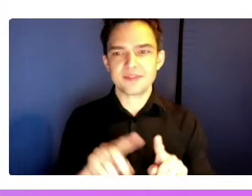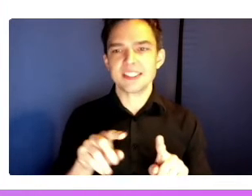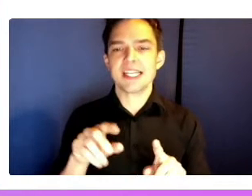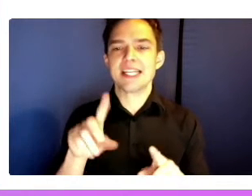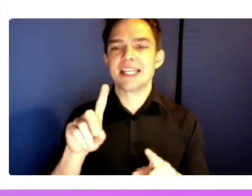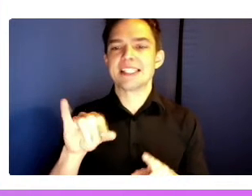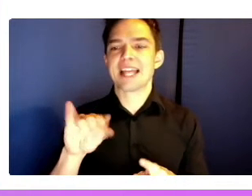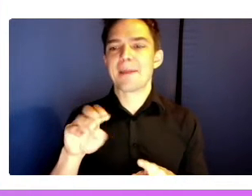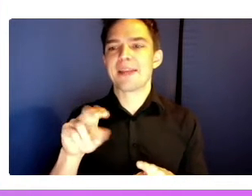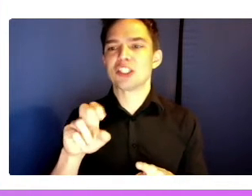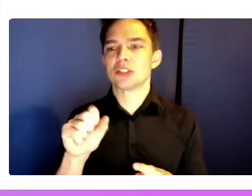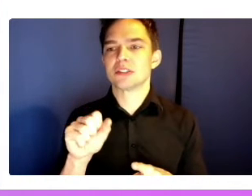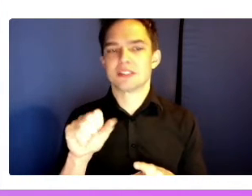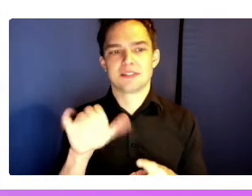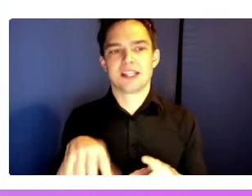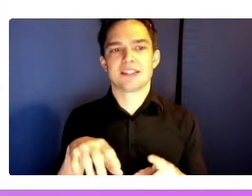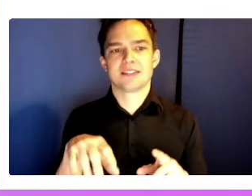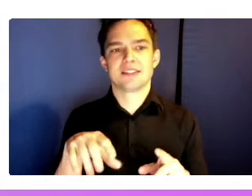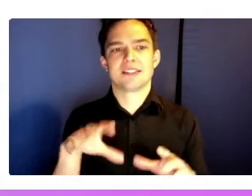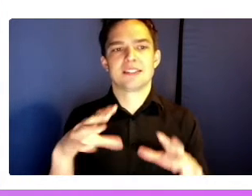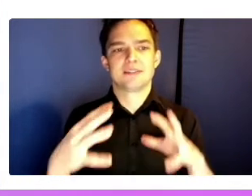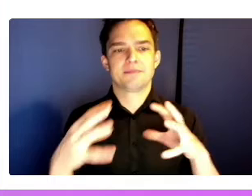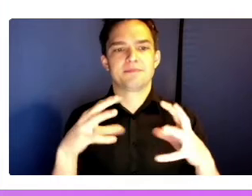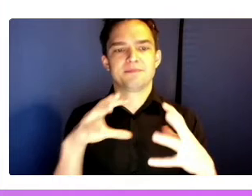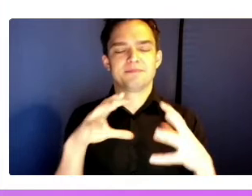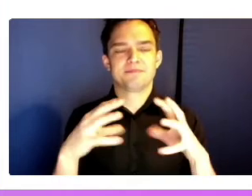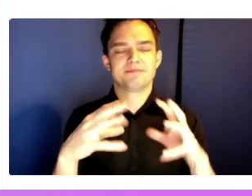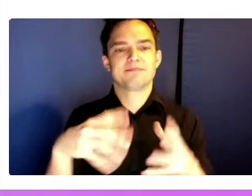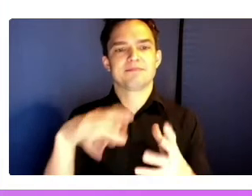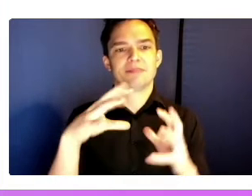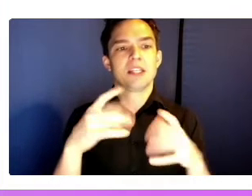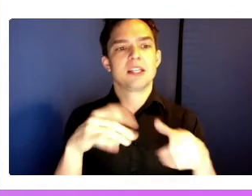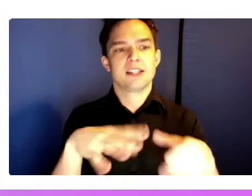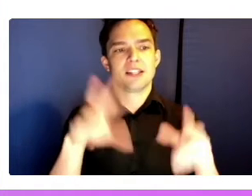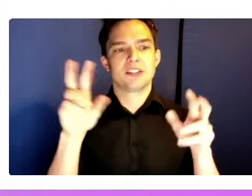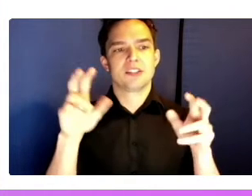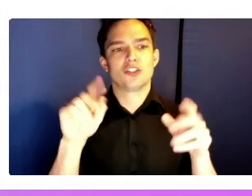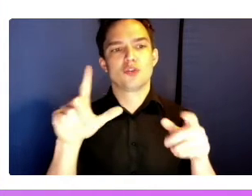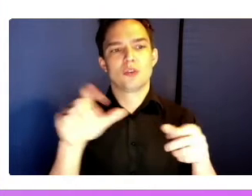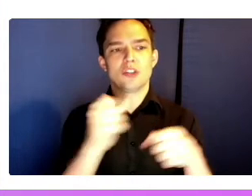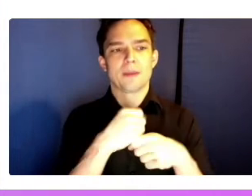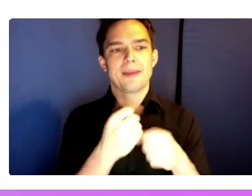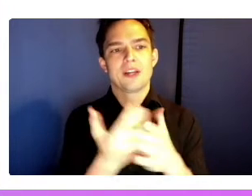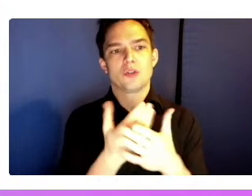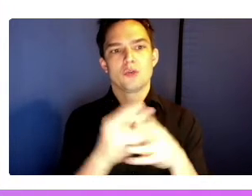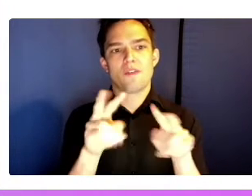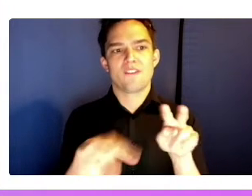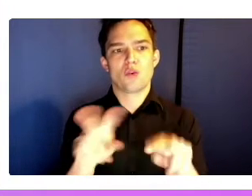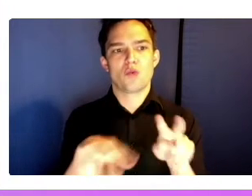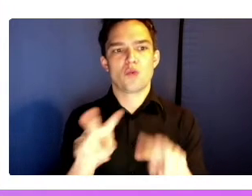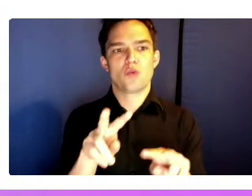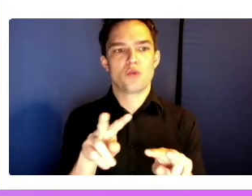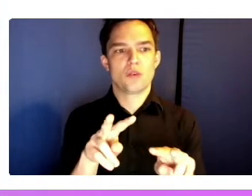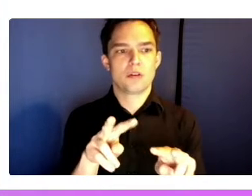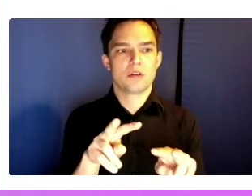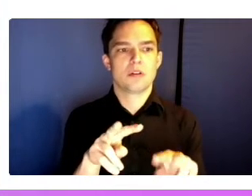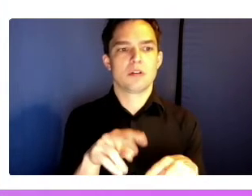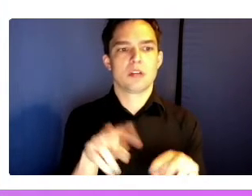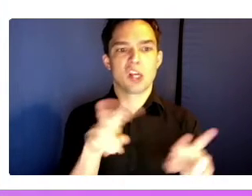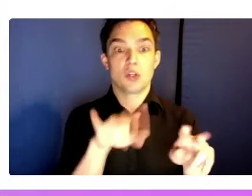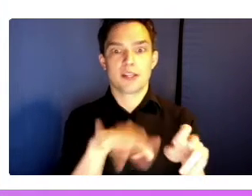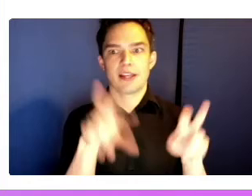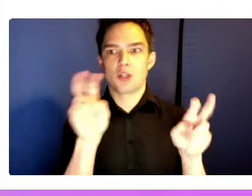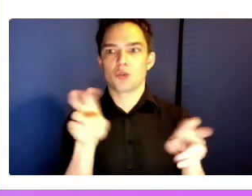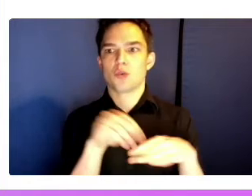of the last big step. In these tools, you can kind of create a new view. And let's just look at the issues